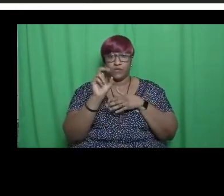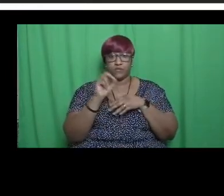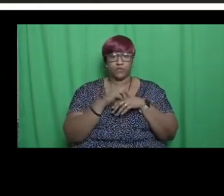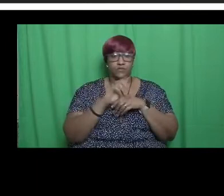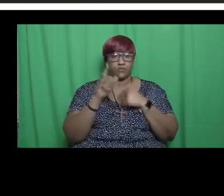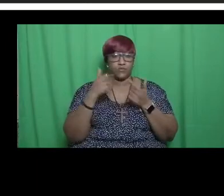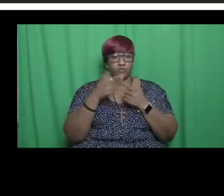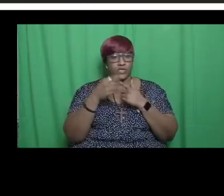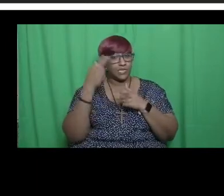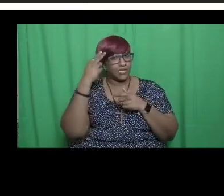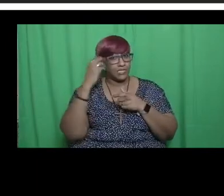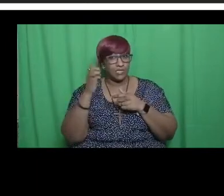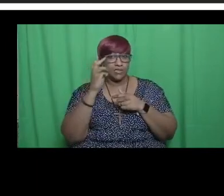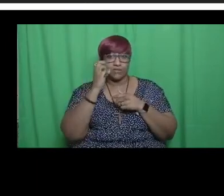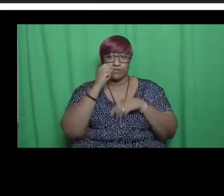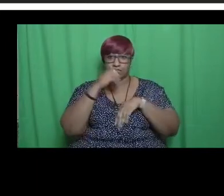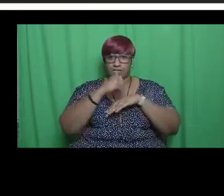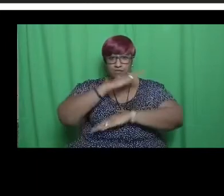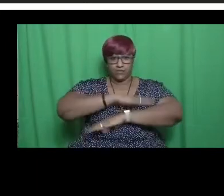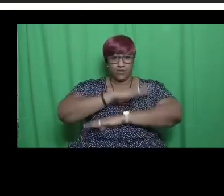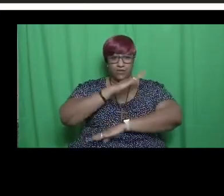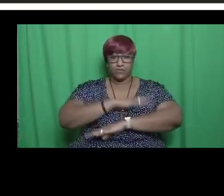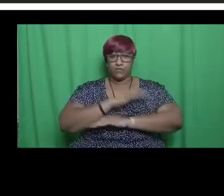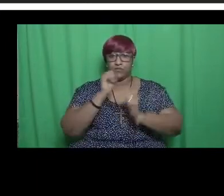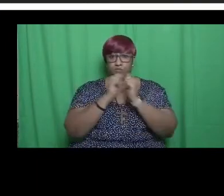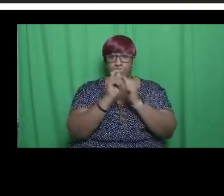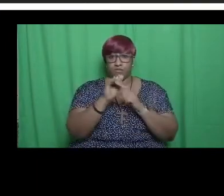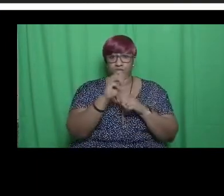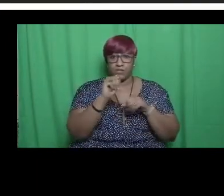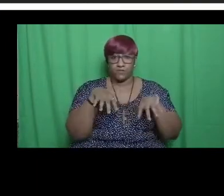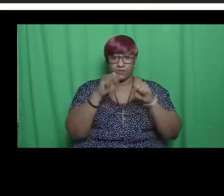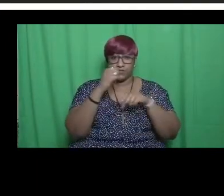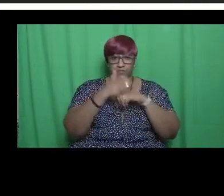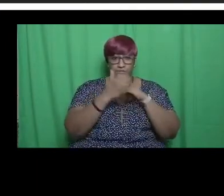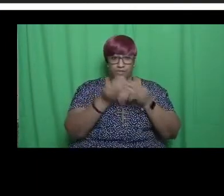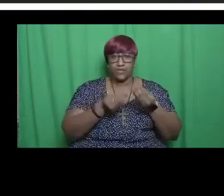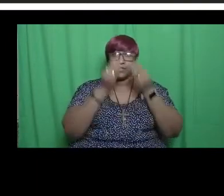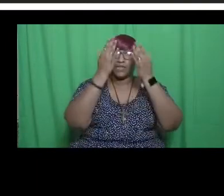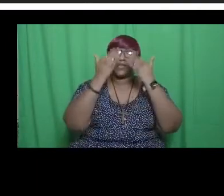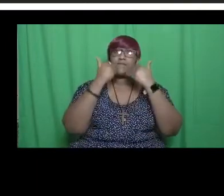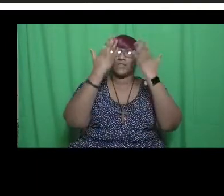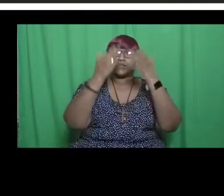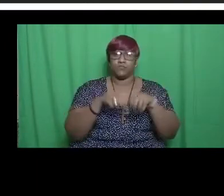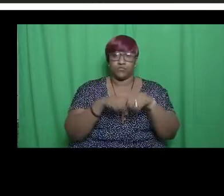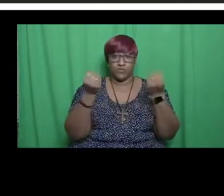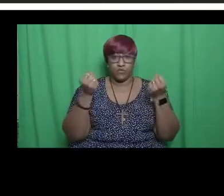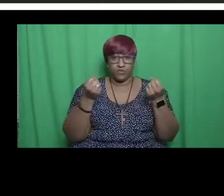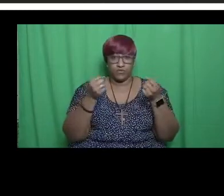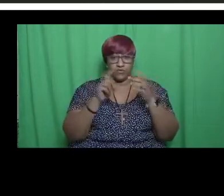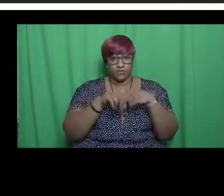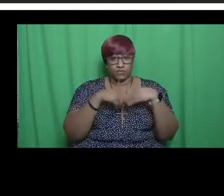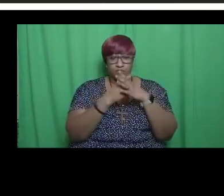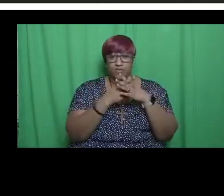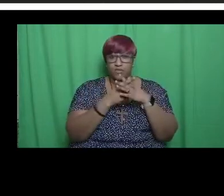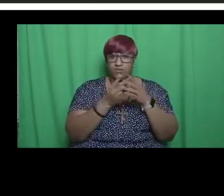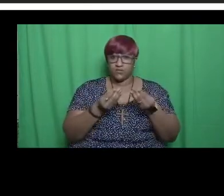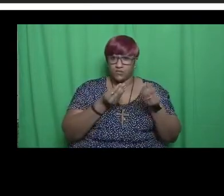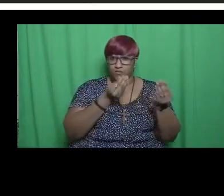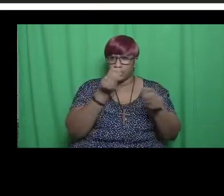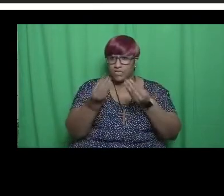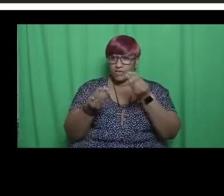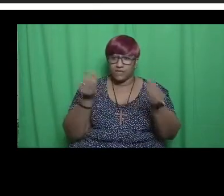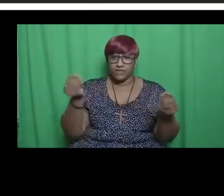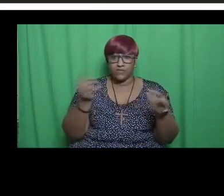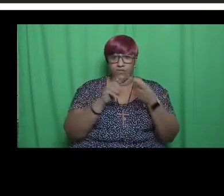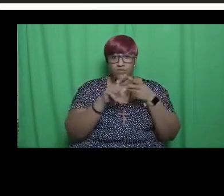he was at the table with them, he took bread, gave thanks, broke it, and began to give it to